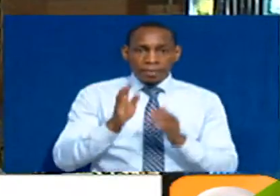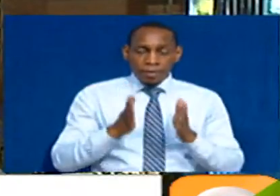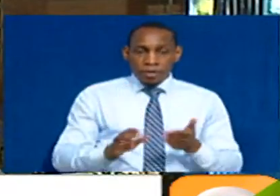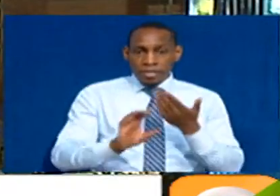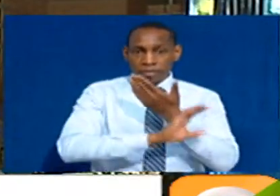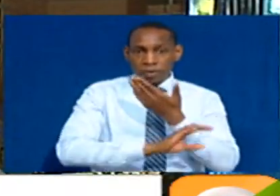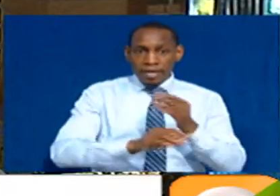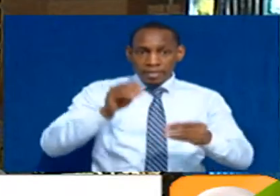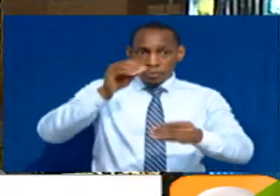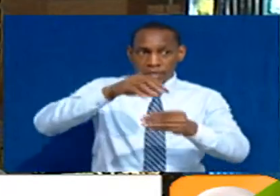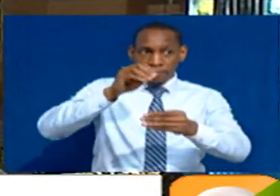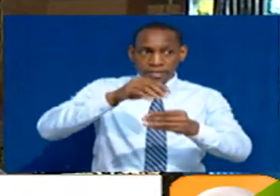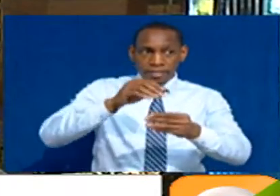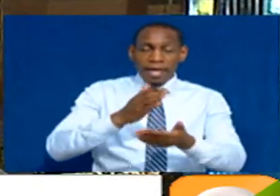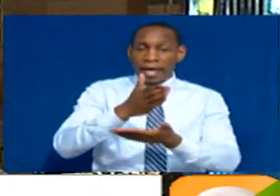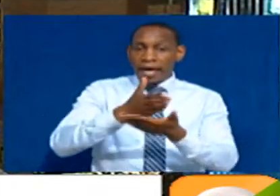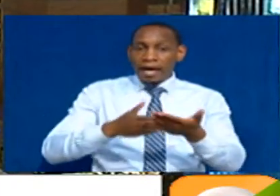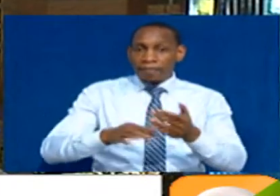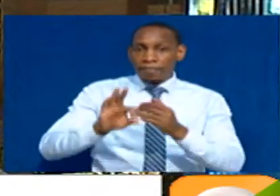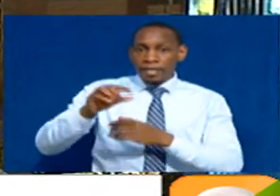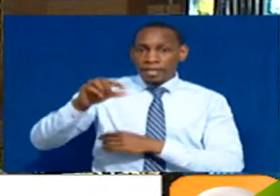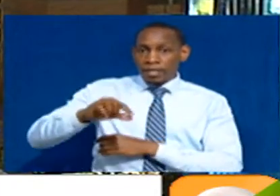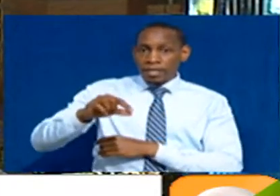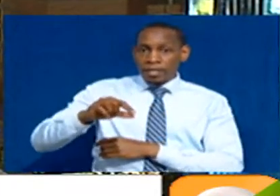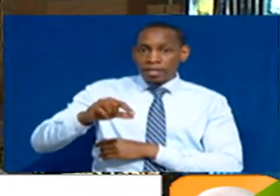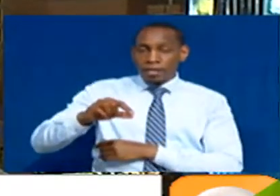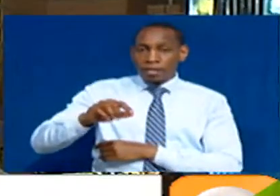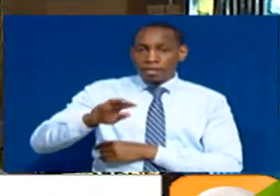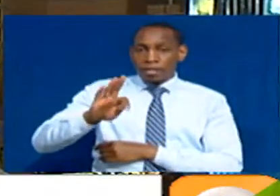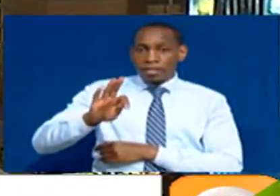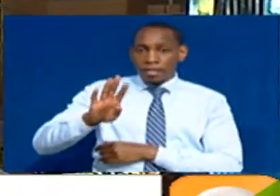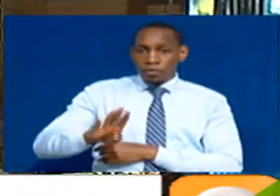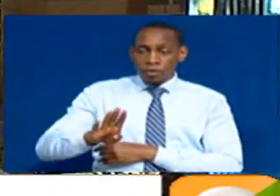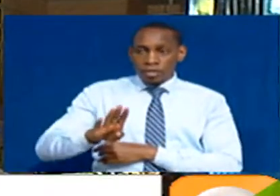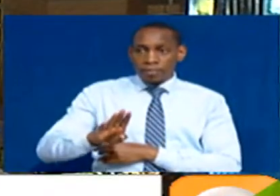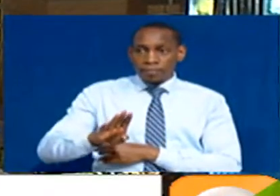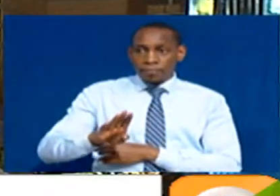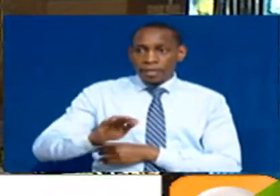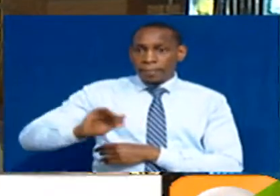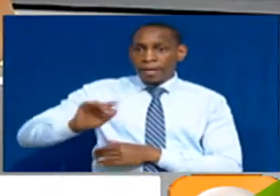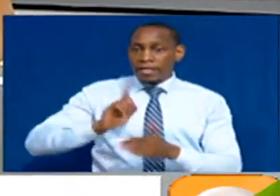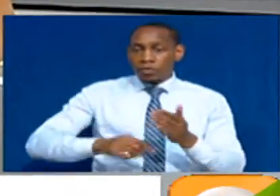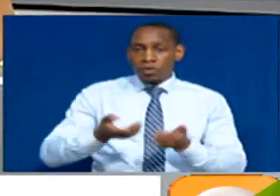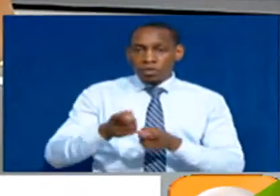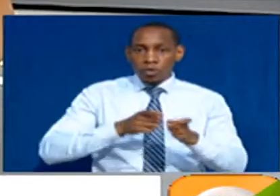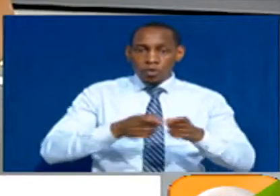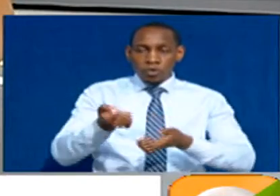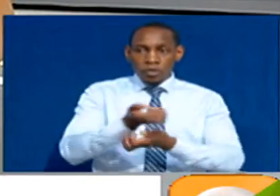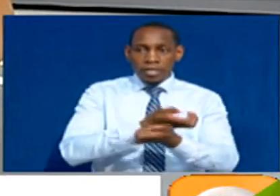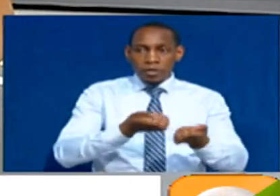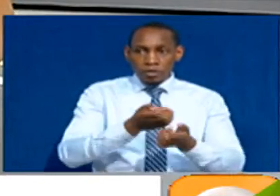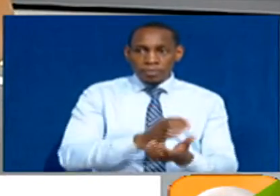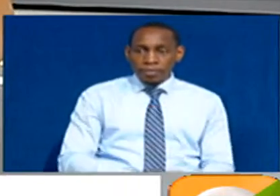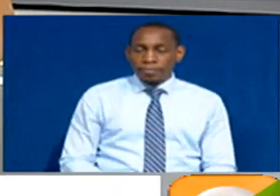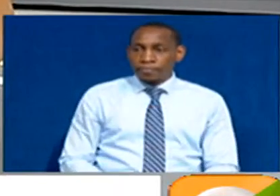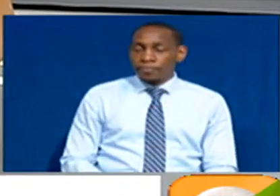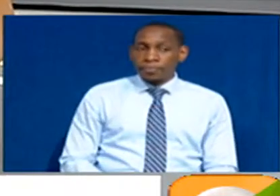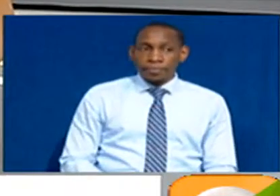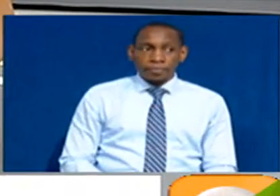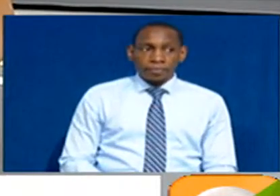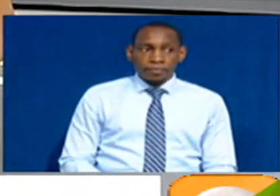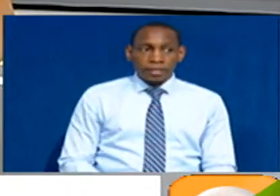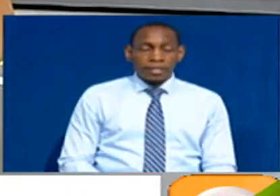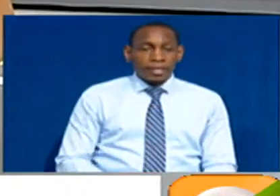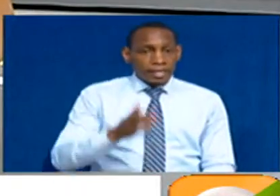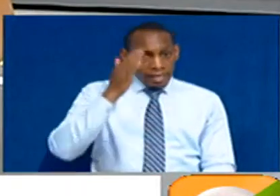country invest half, three quarter of their fortune abroad, what will be left? What do you mean? This economy? And I ask you this I want to understand your